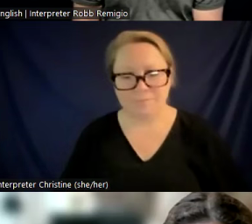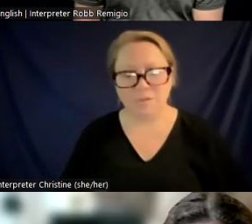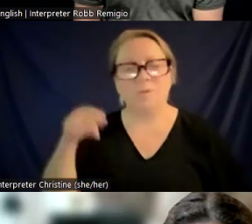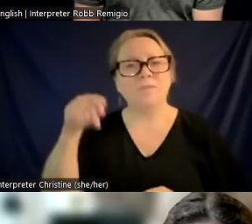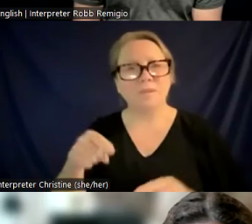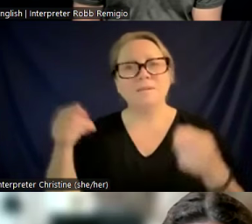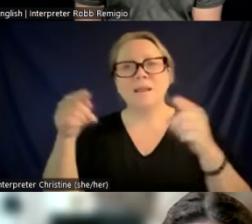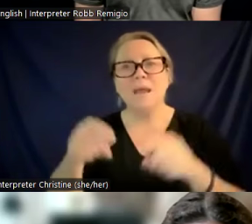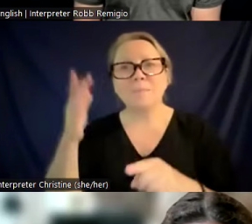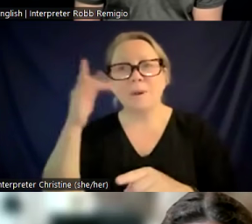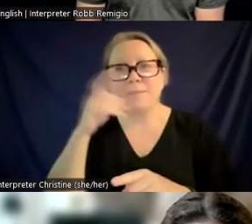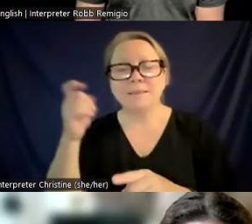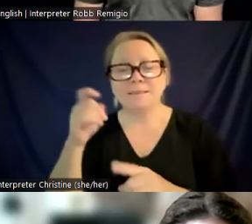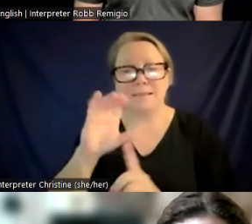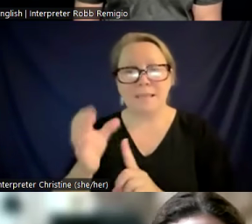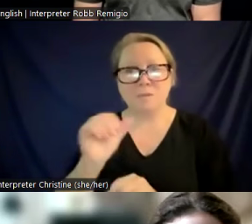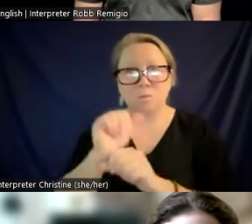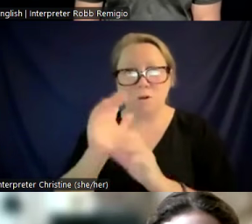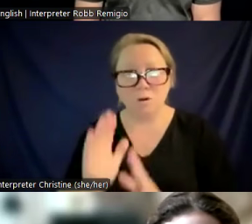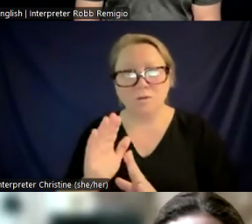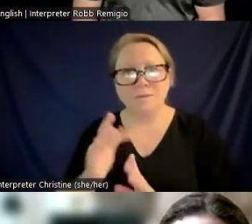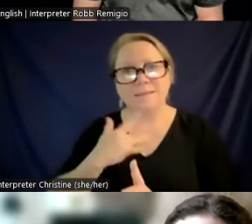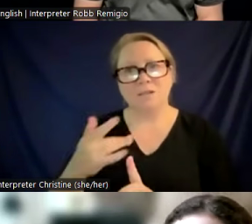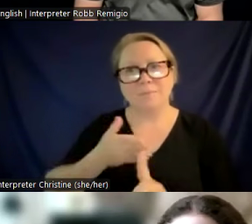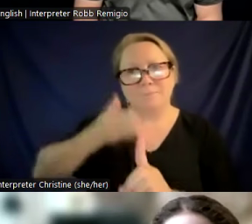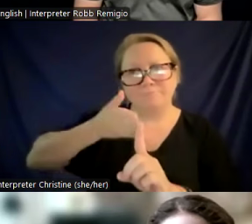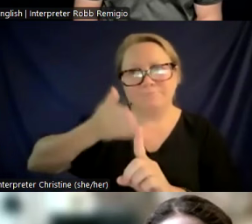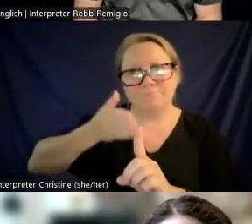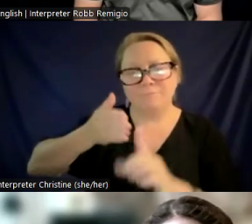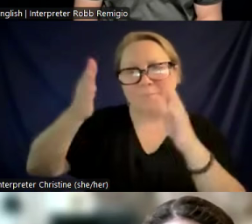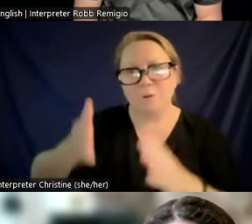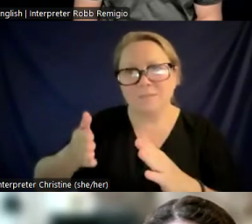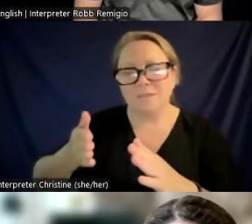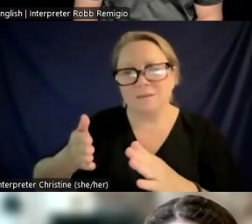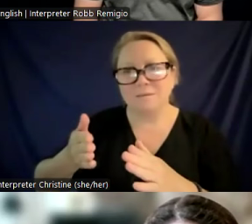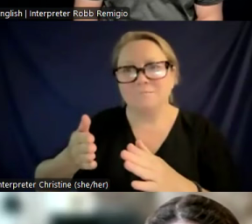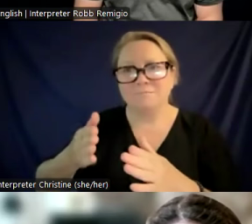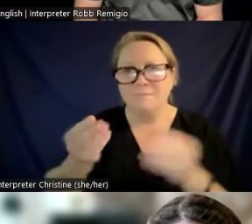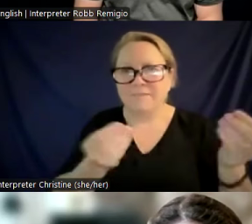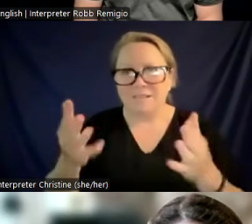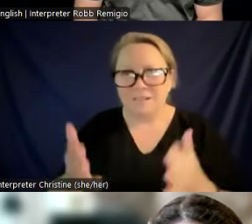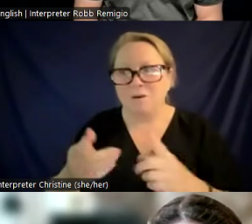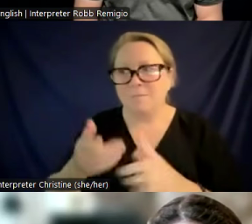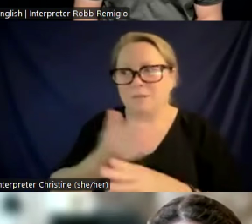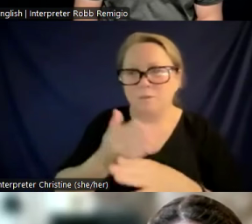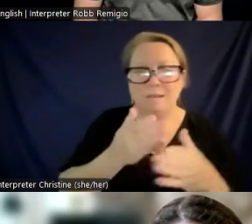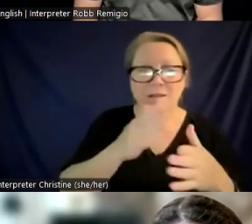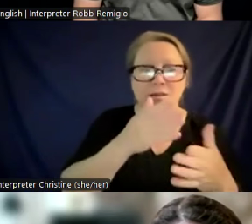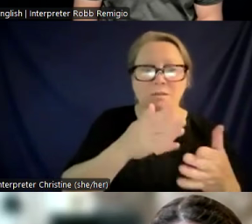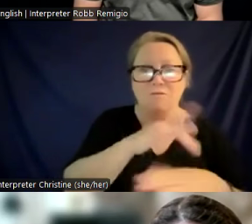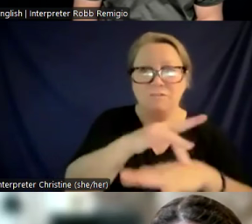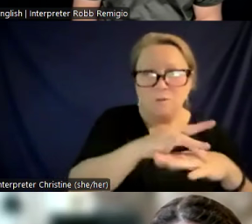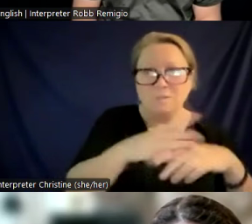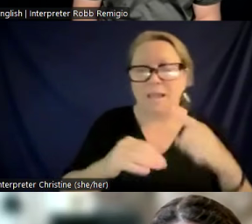case because caseworkers are often the main facilitator between a youth and the resources they receive. We heard a